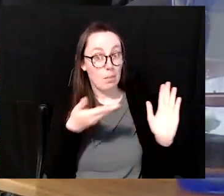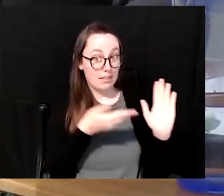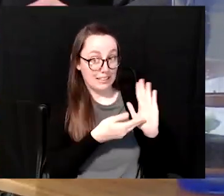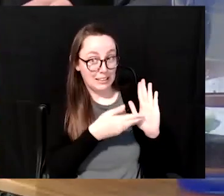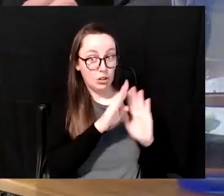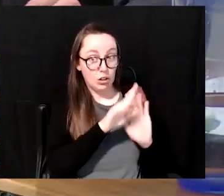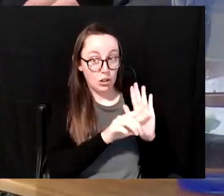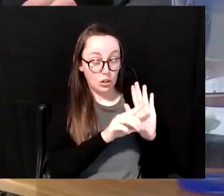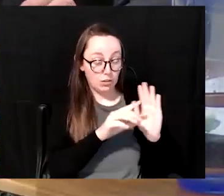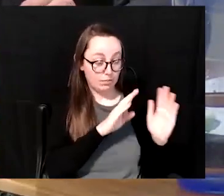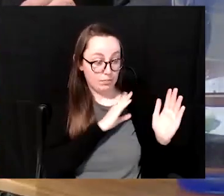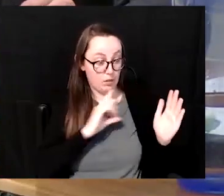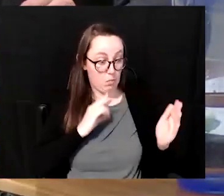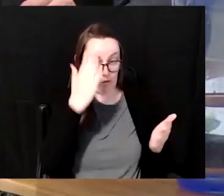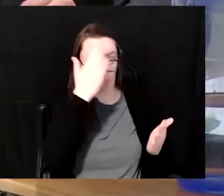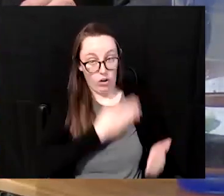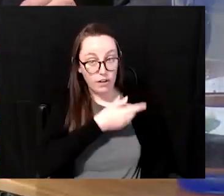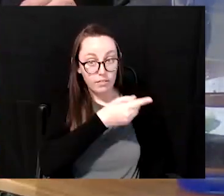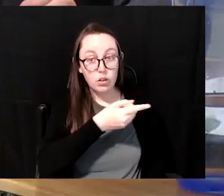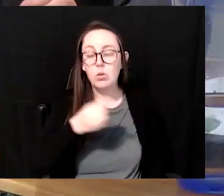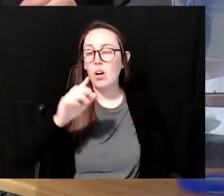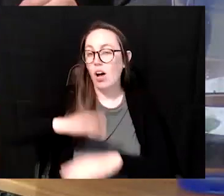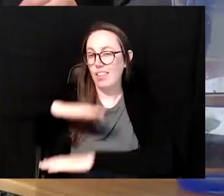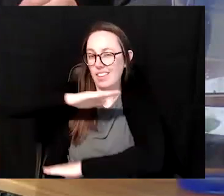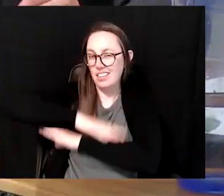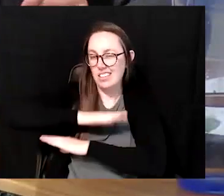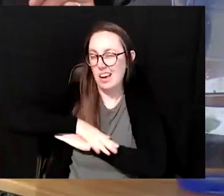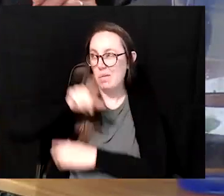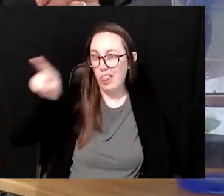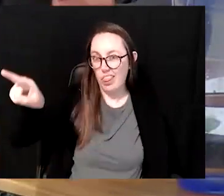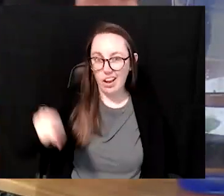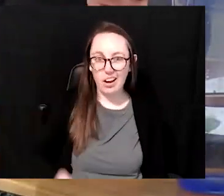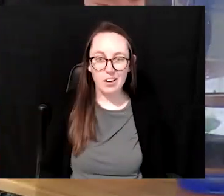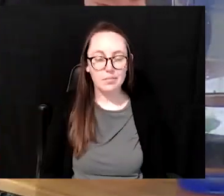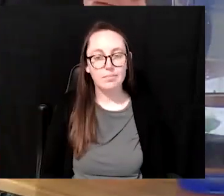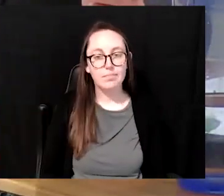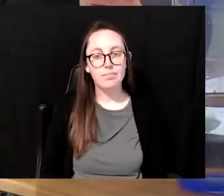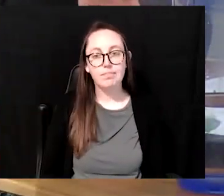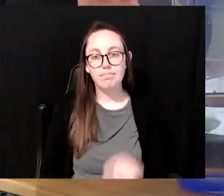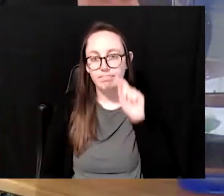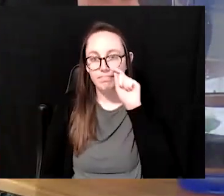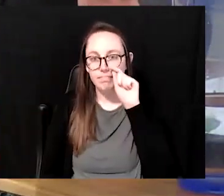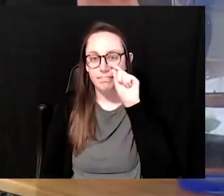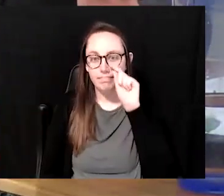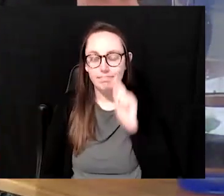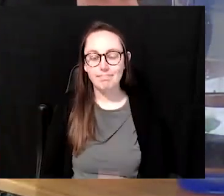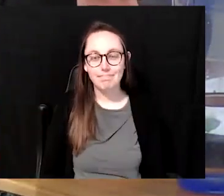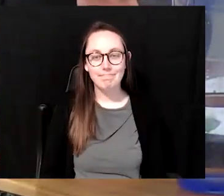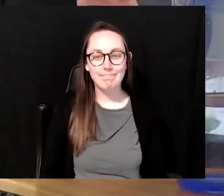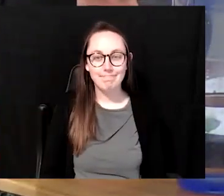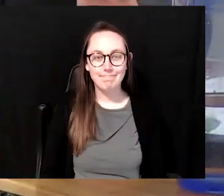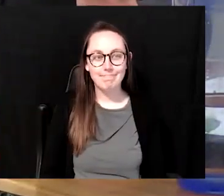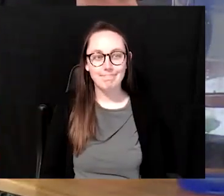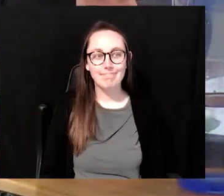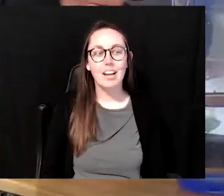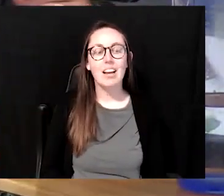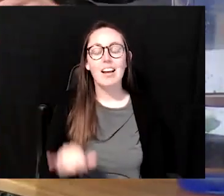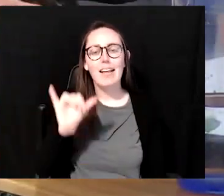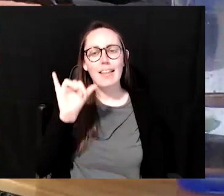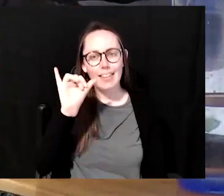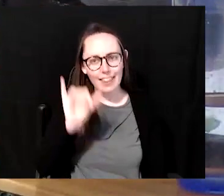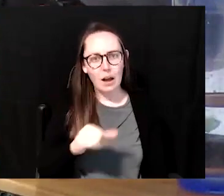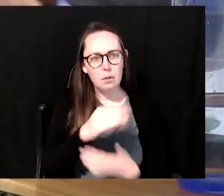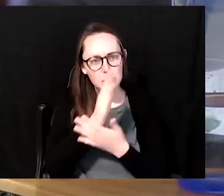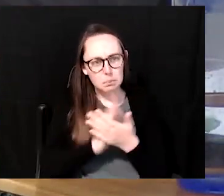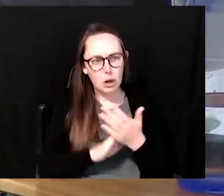and um it is uh the uh it's part of the chart that time manager Elwell made